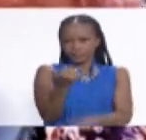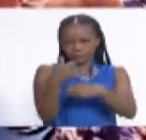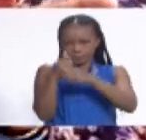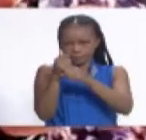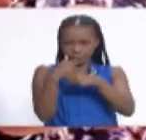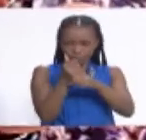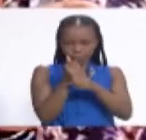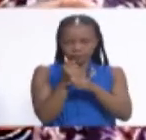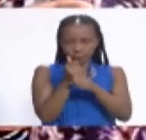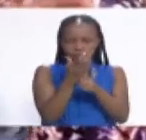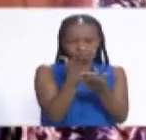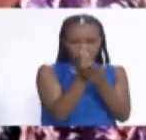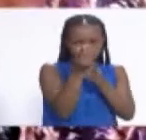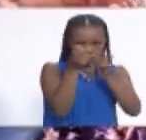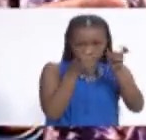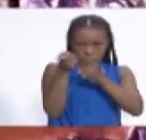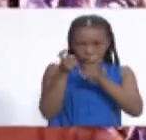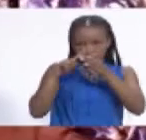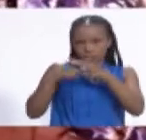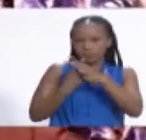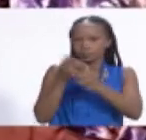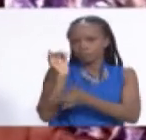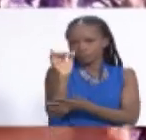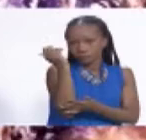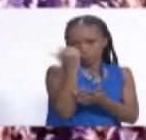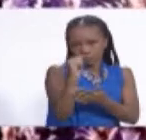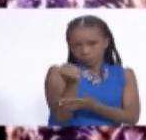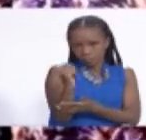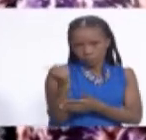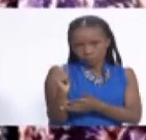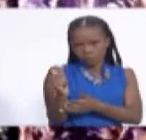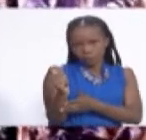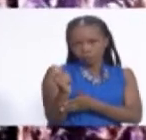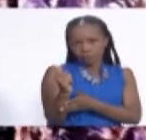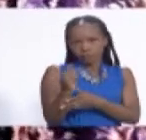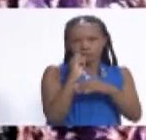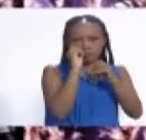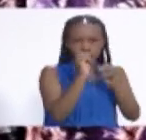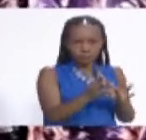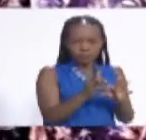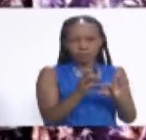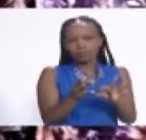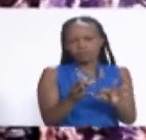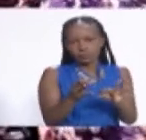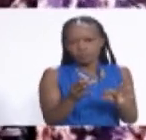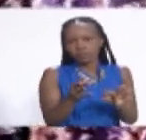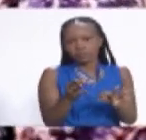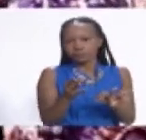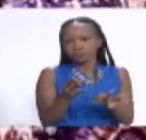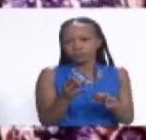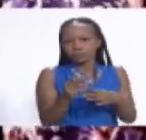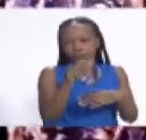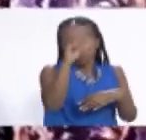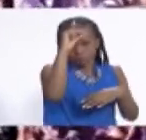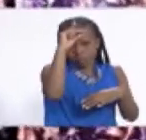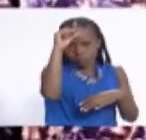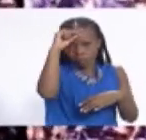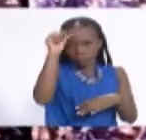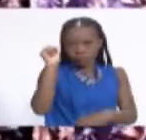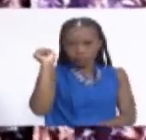price controls, we have not started that process. Obviously, if it went haywire, then the government